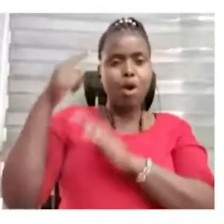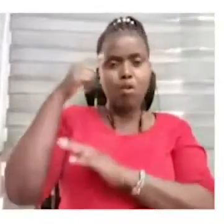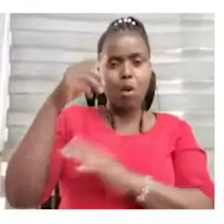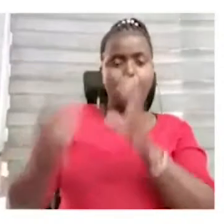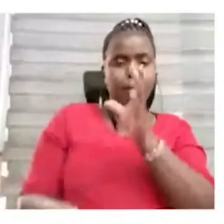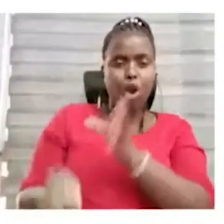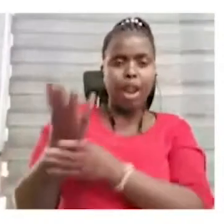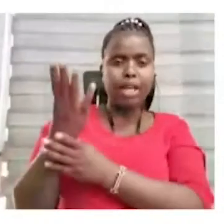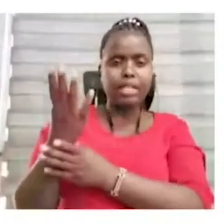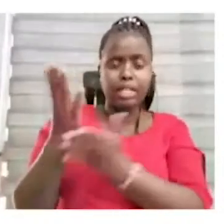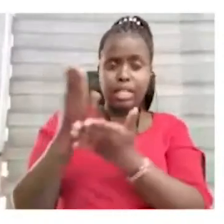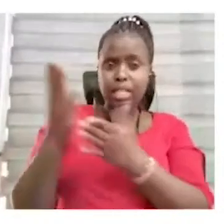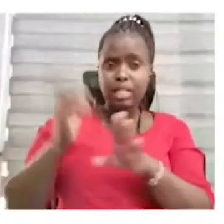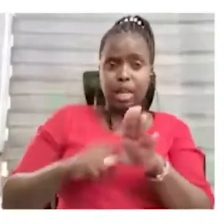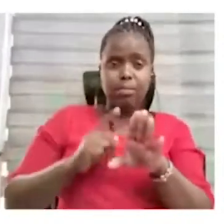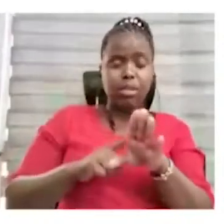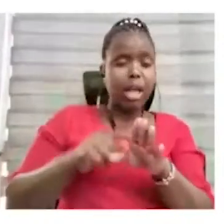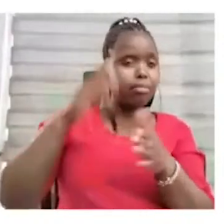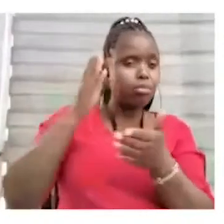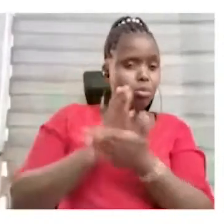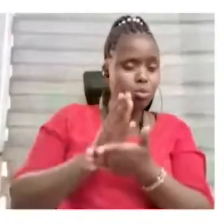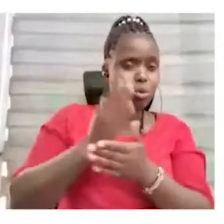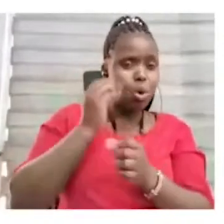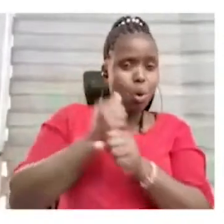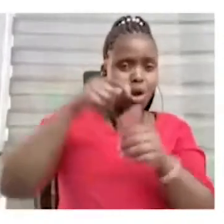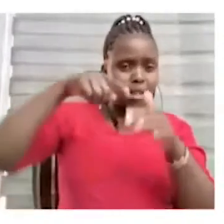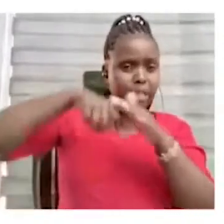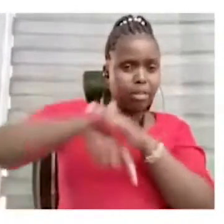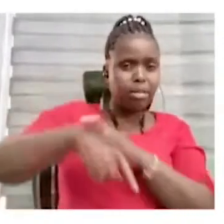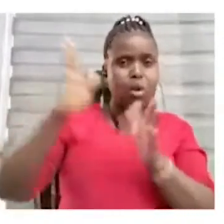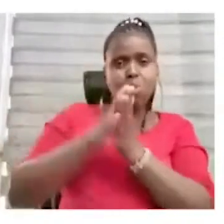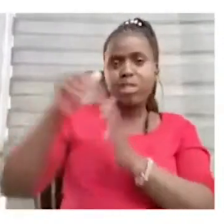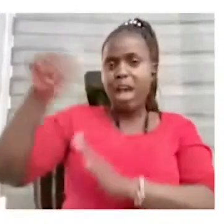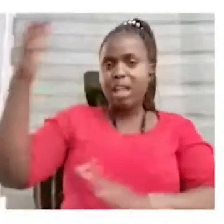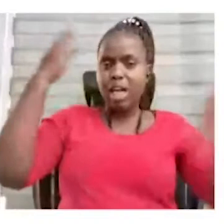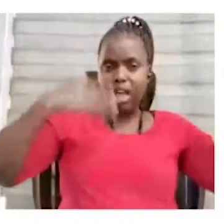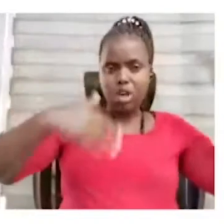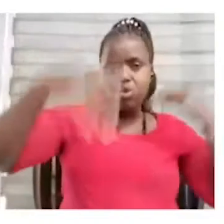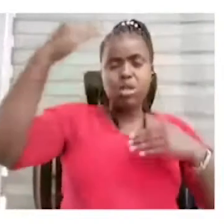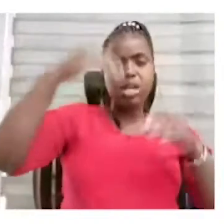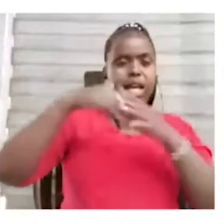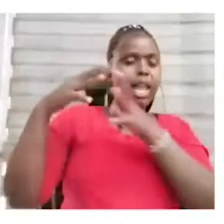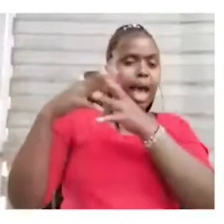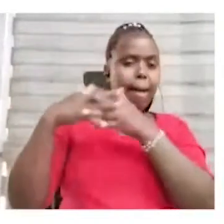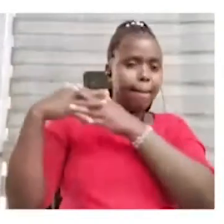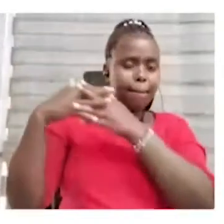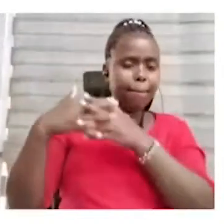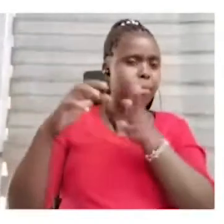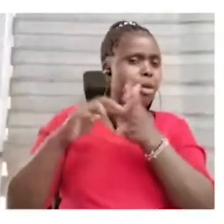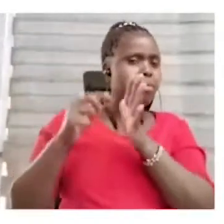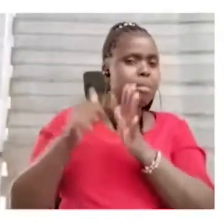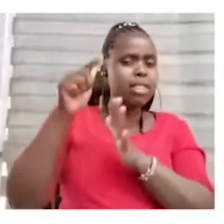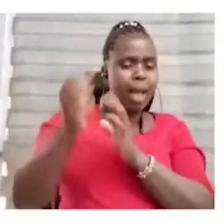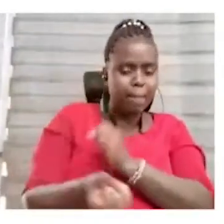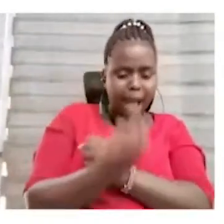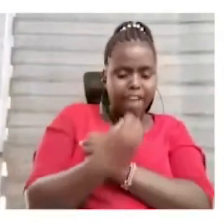partner even more deeply, as we do with Gallaudet University in Washington, D.C., who has advised us and really